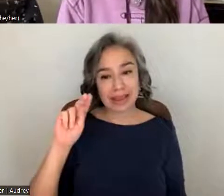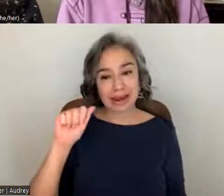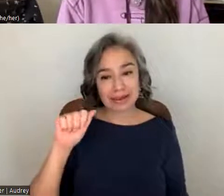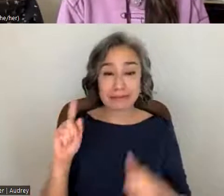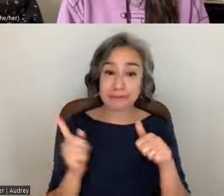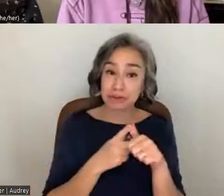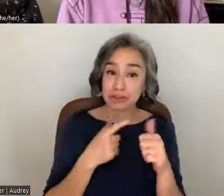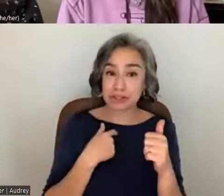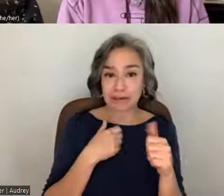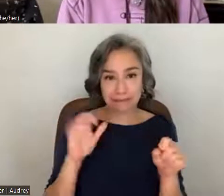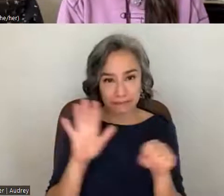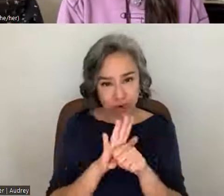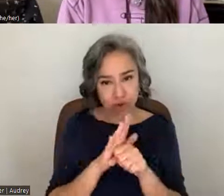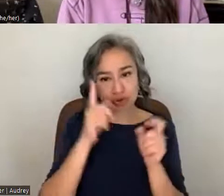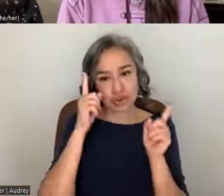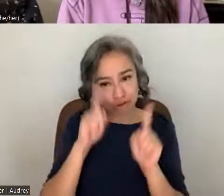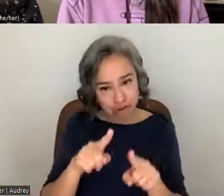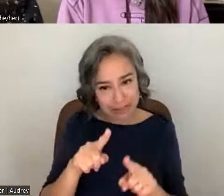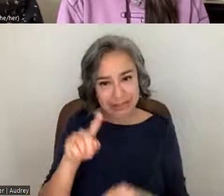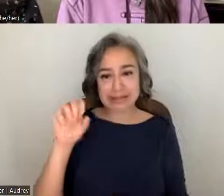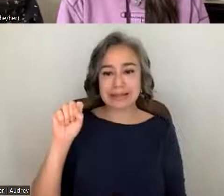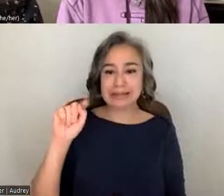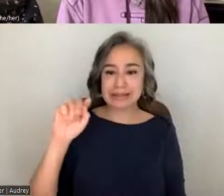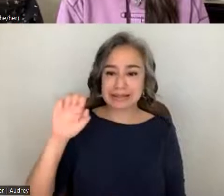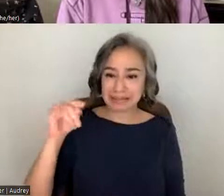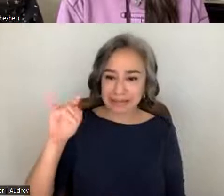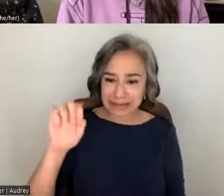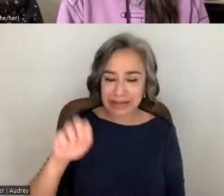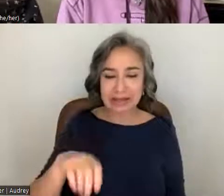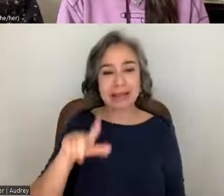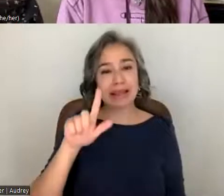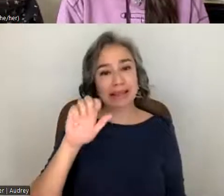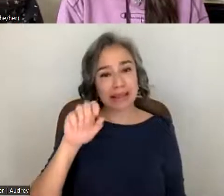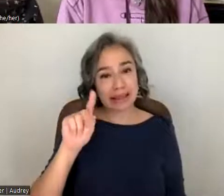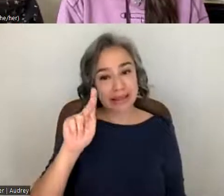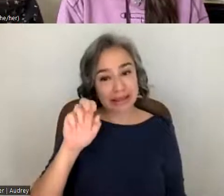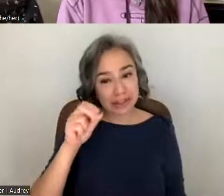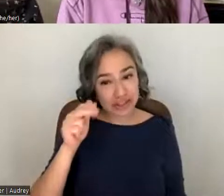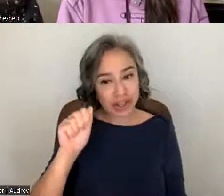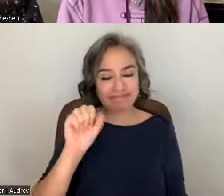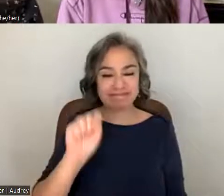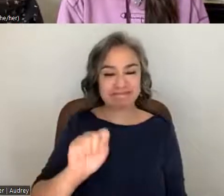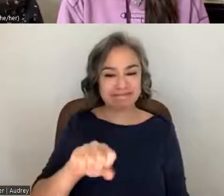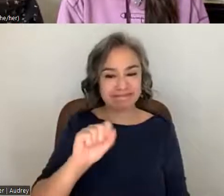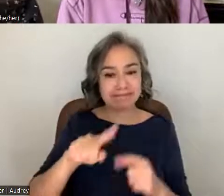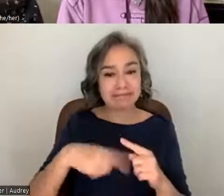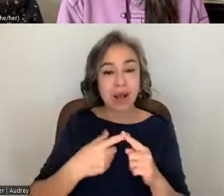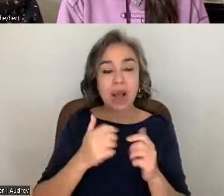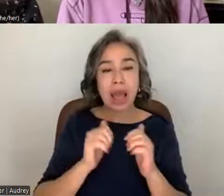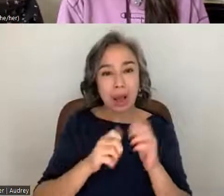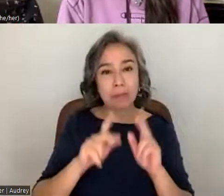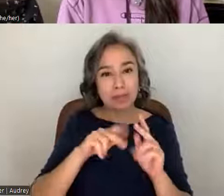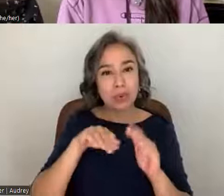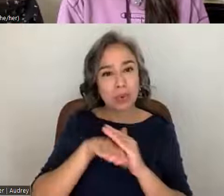with both Stephanie and Lekesha about how people enter into communities. And with our